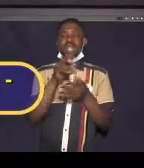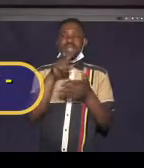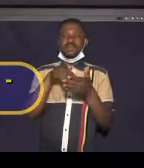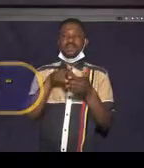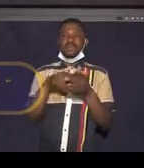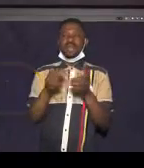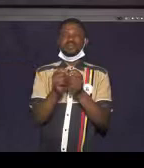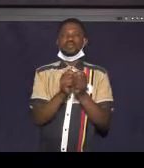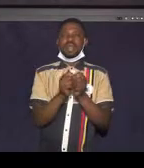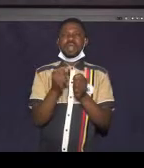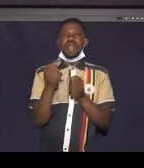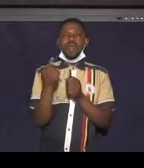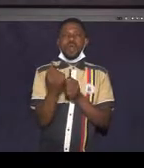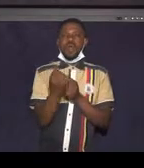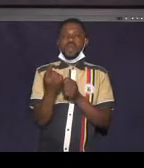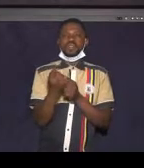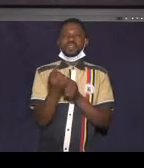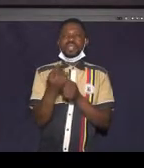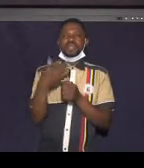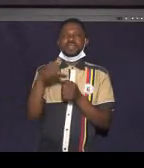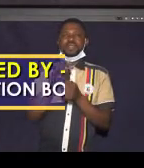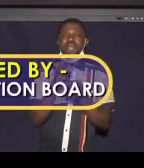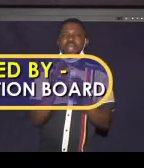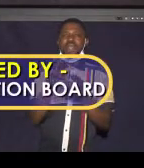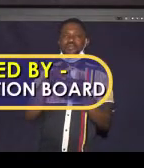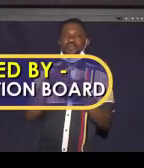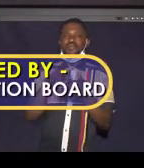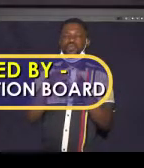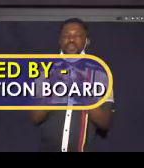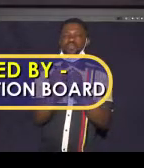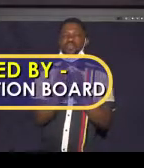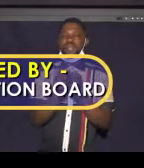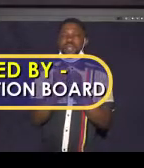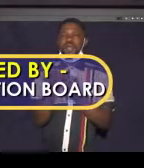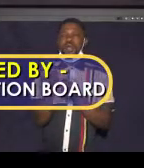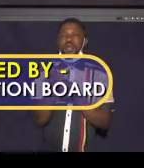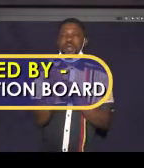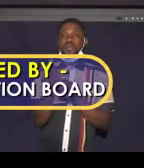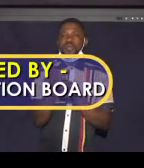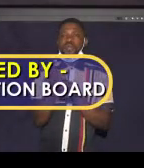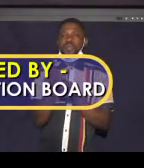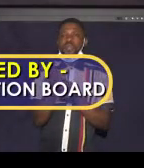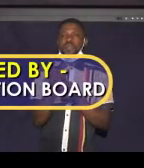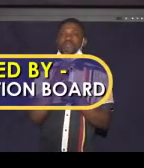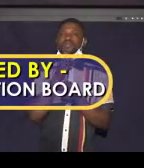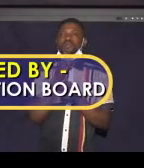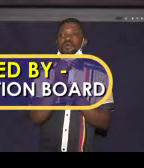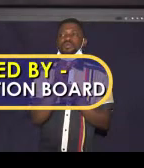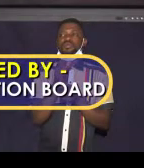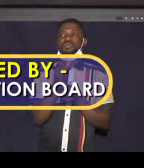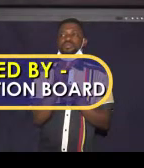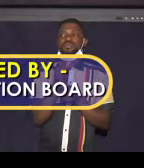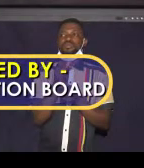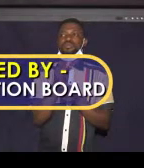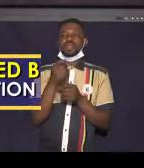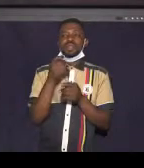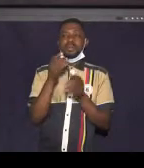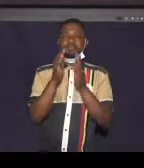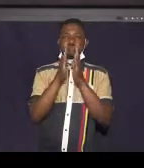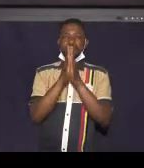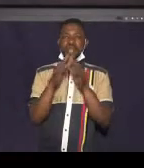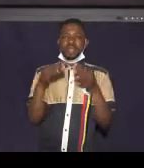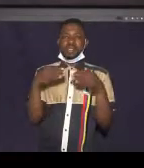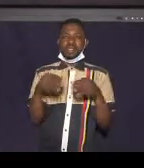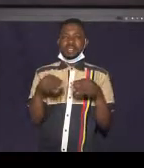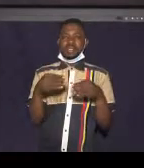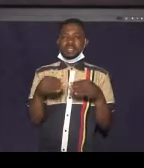together always. They read together always. Note here that pray, sells, read, they